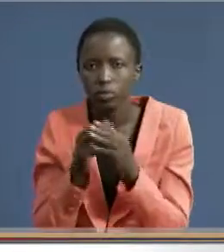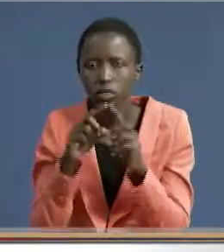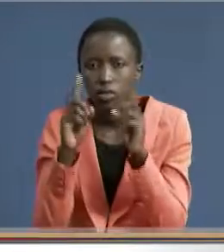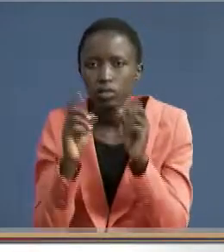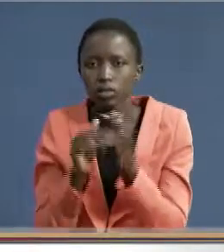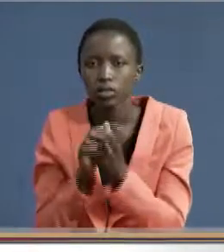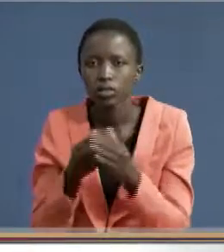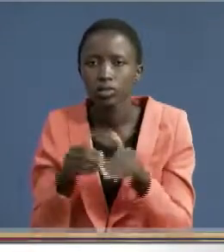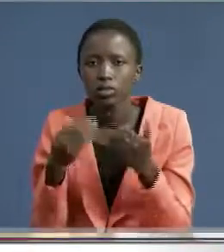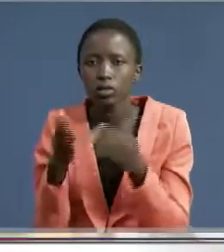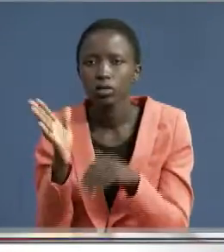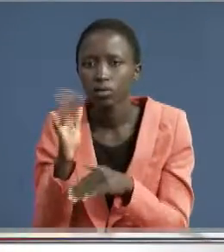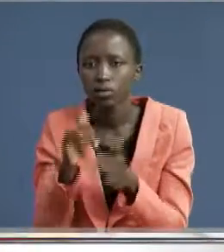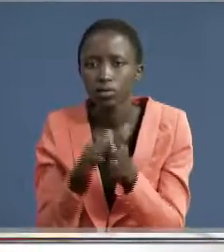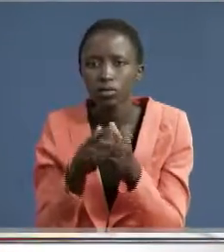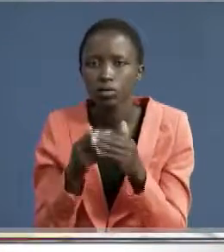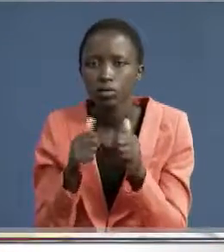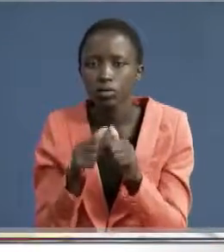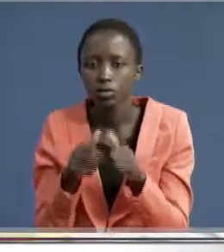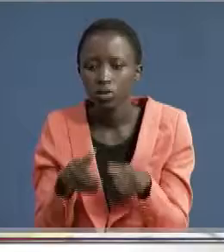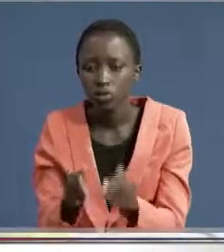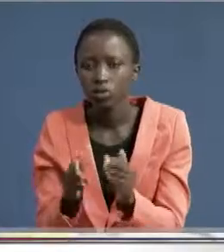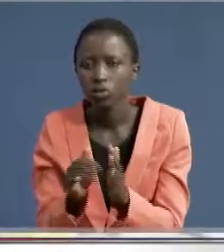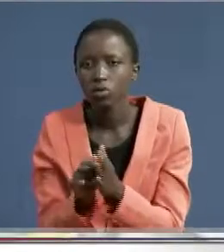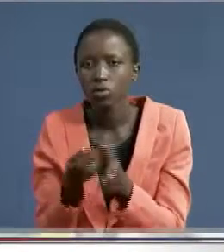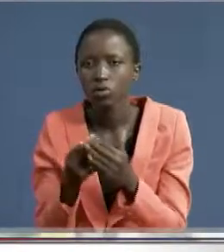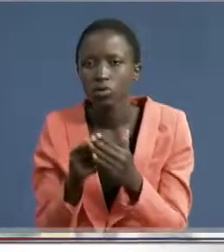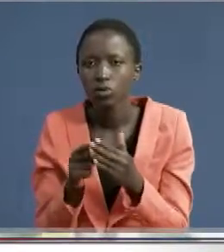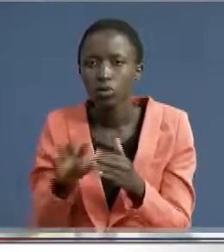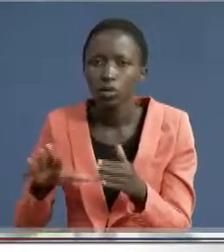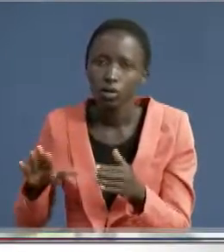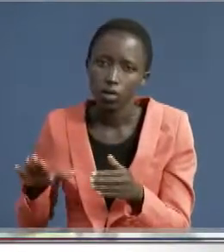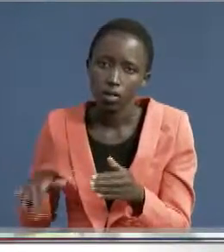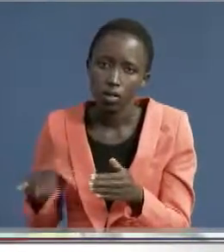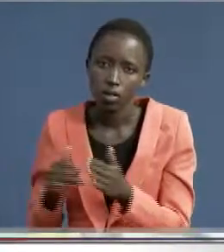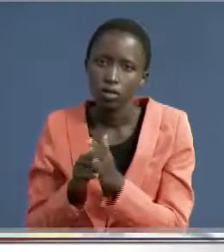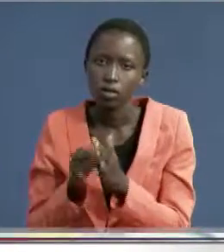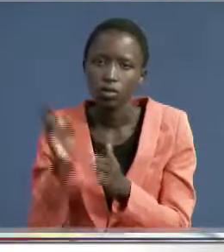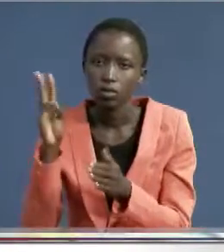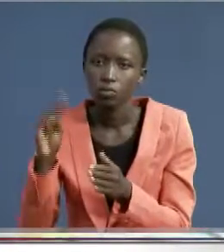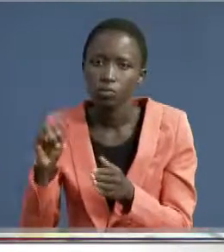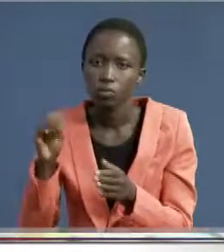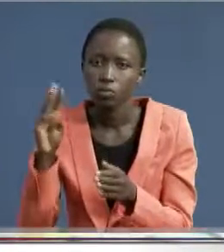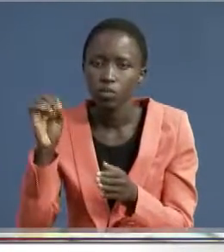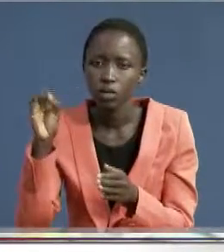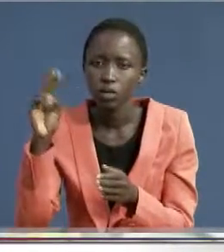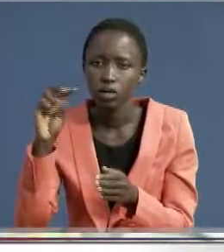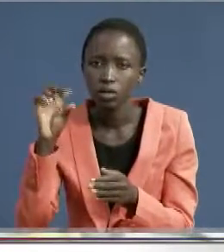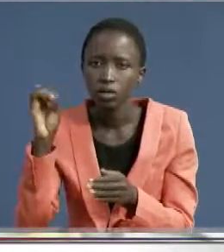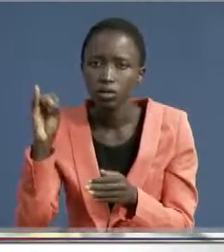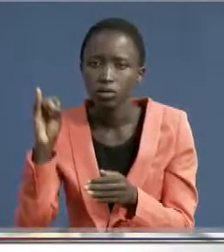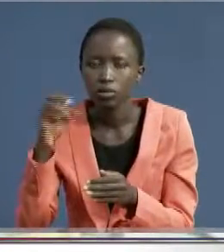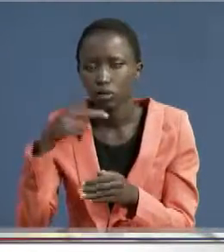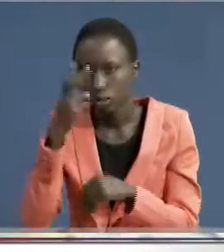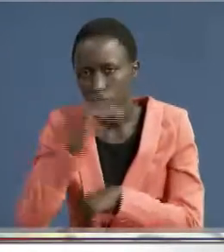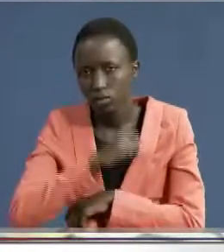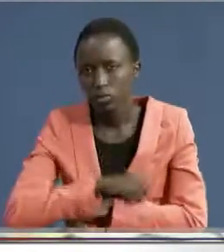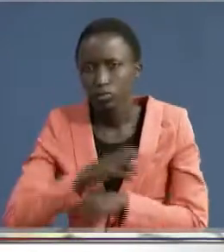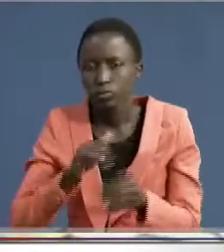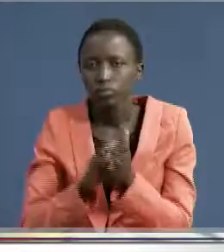and giving birth continues to increase, with the latest incidents in Mwingi at NZU Secondary School,